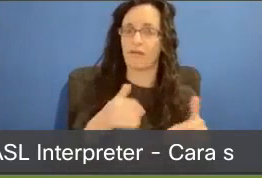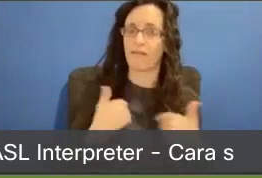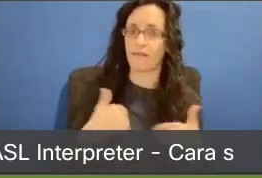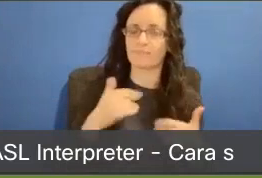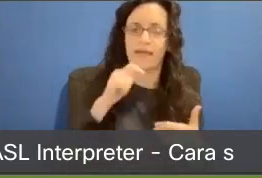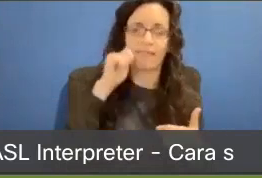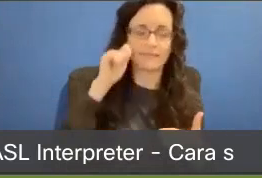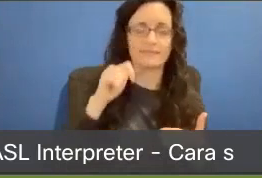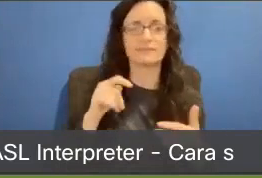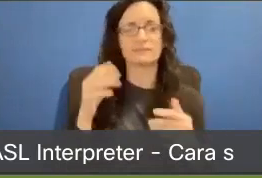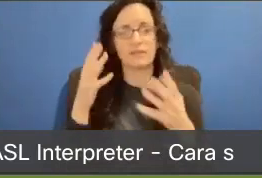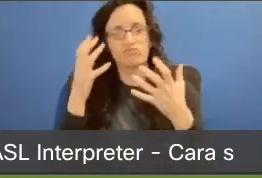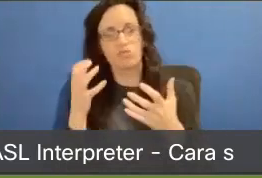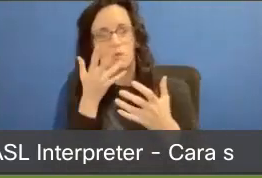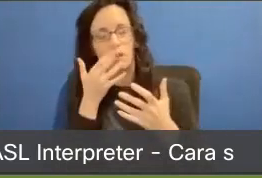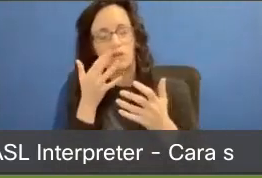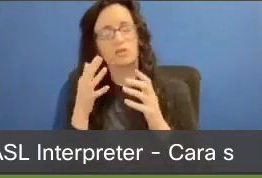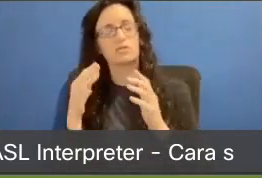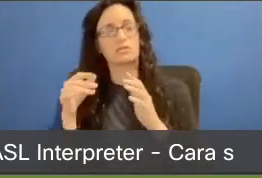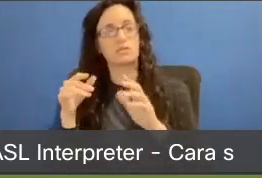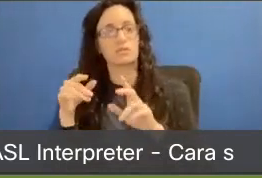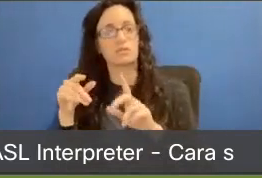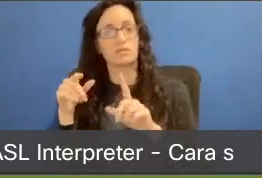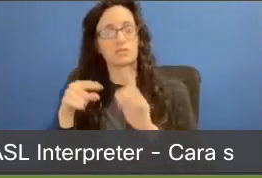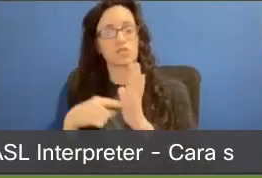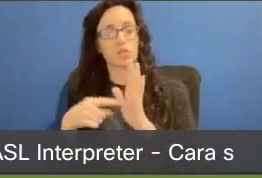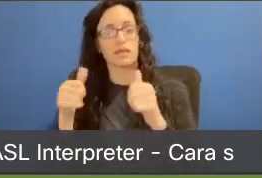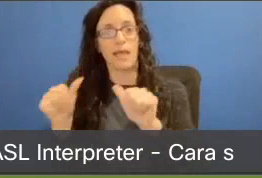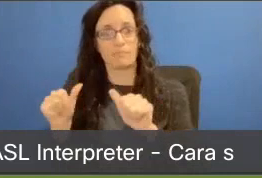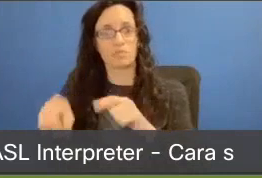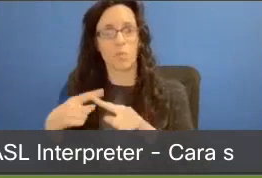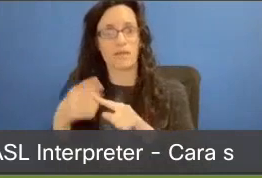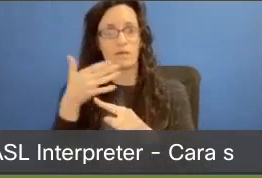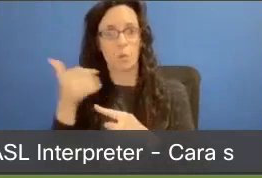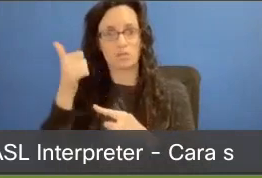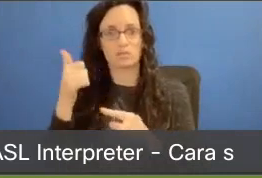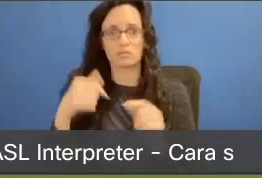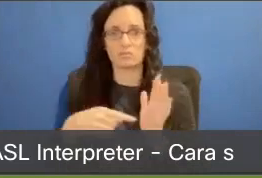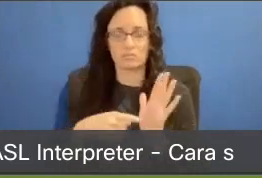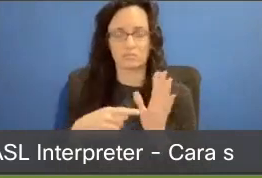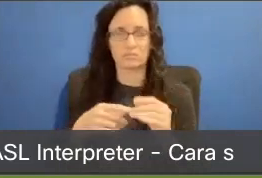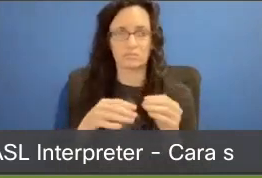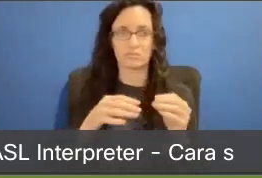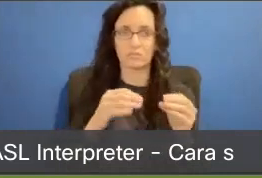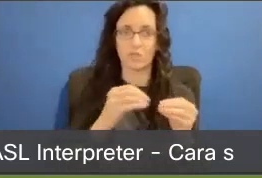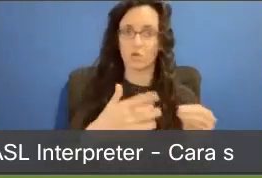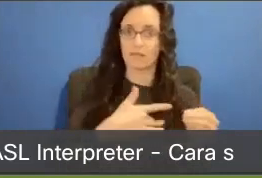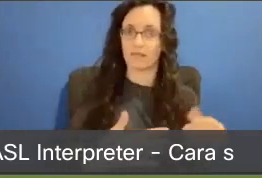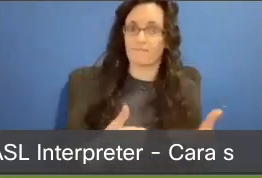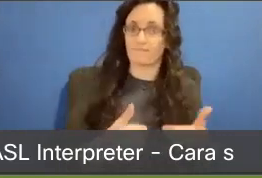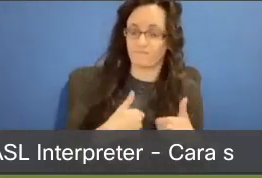darker colors, the more of these adverse experiences people had early on, the greater the likelihood of suicidal